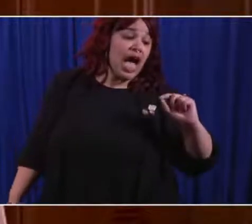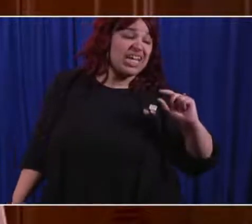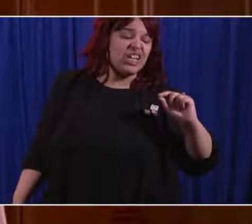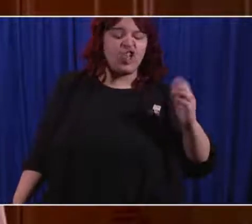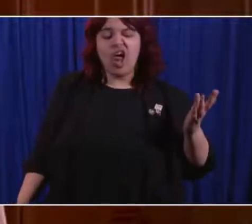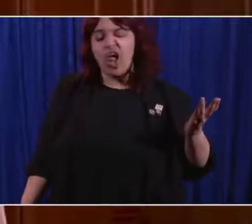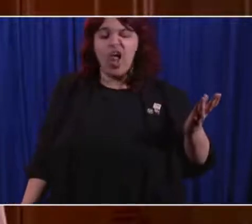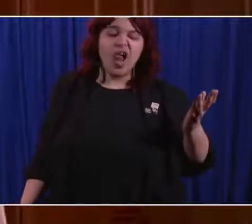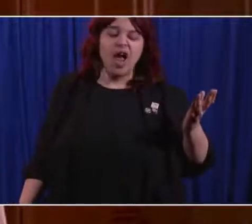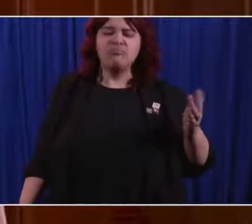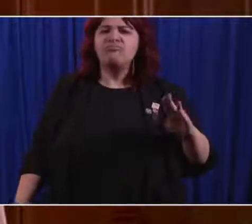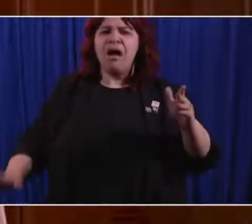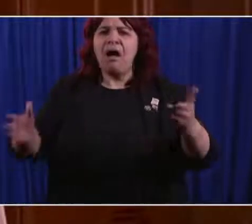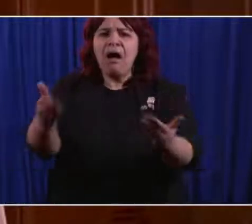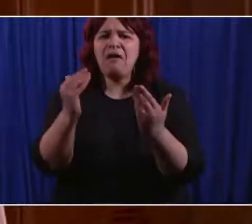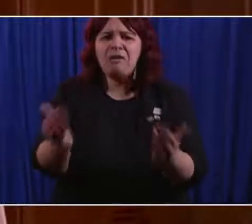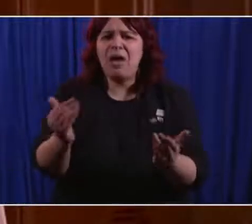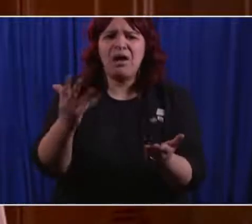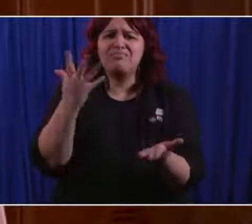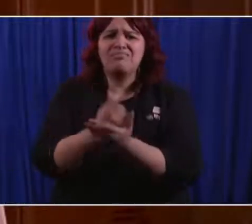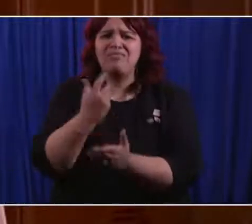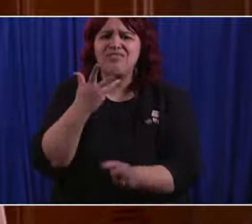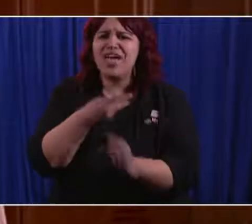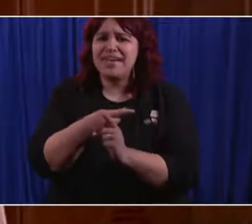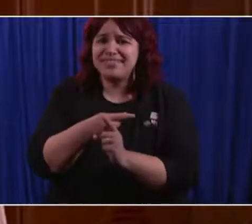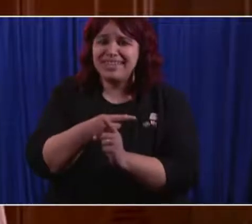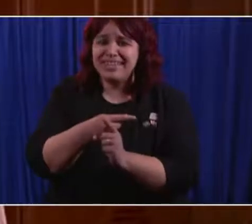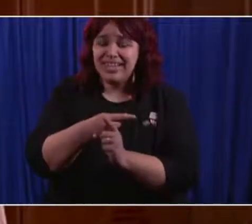down. When the virus can't go from person to person,